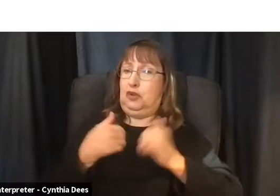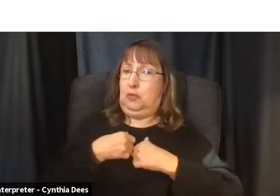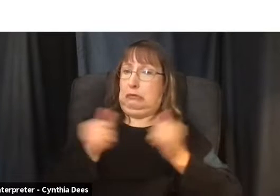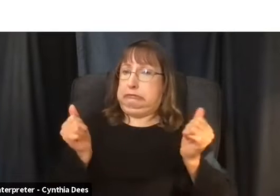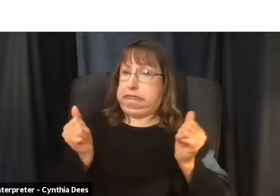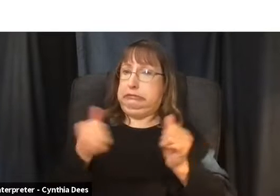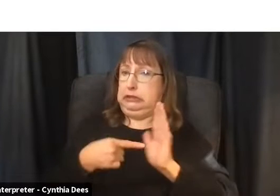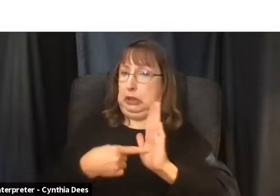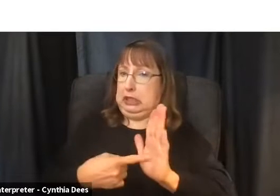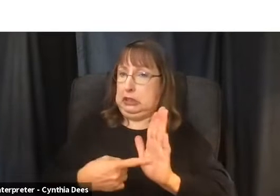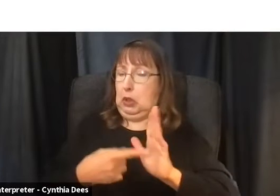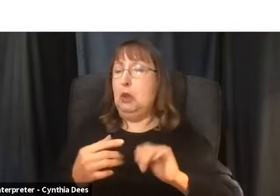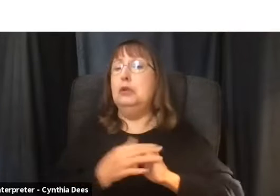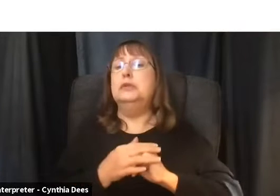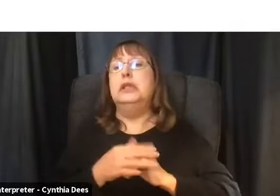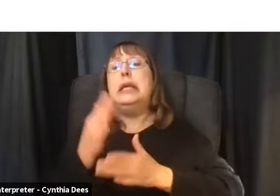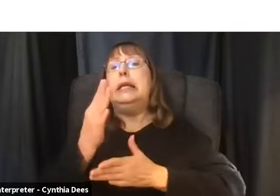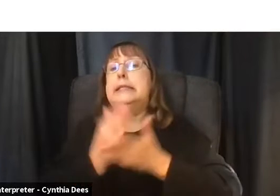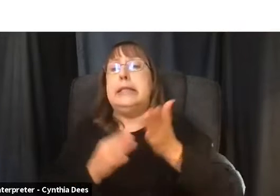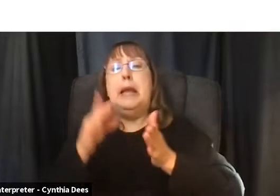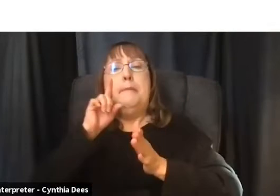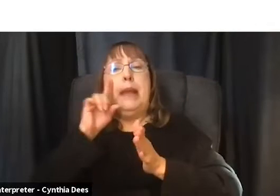Certainly some identities are more,